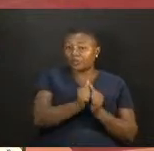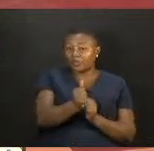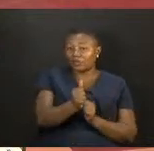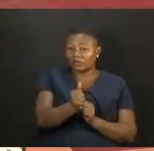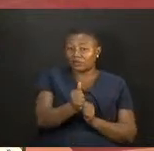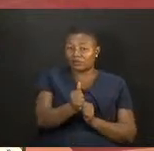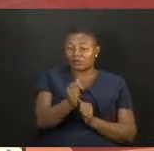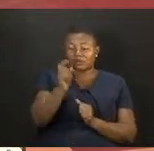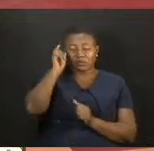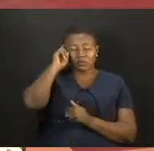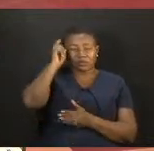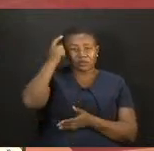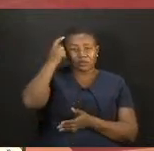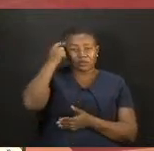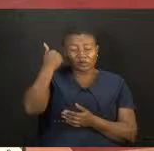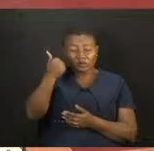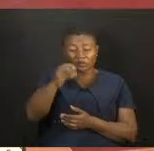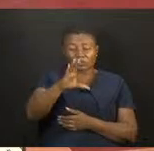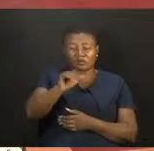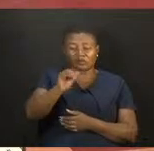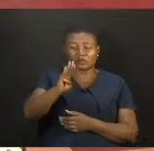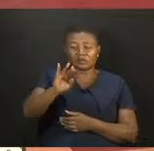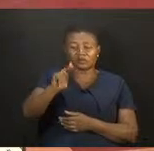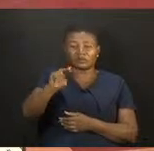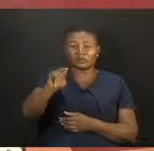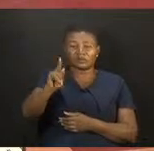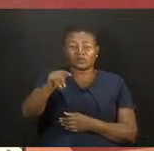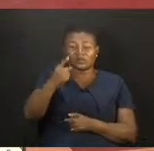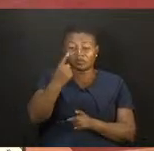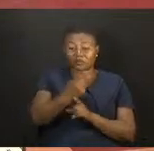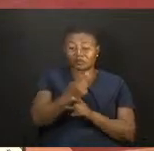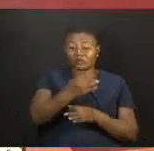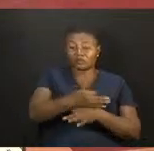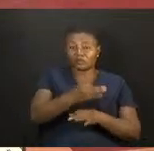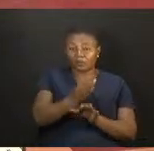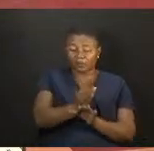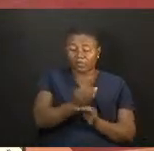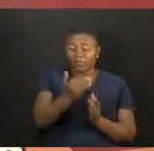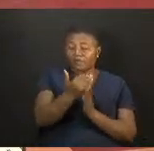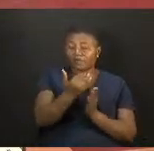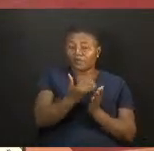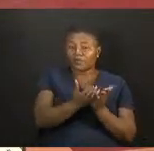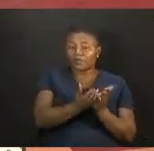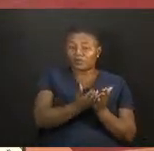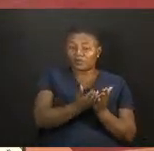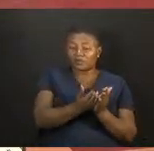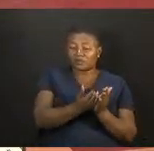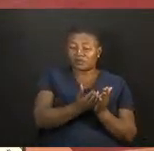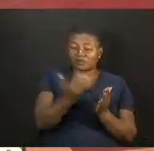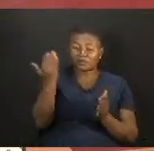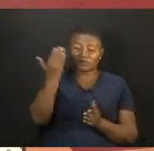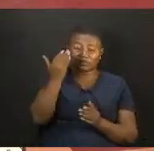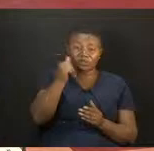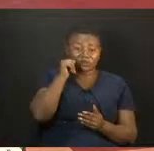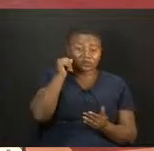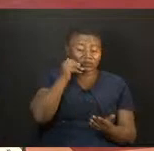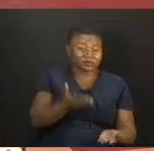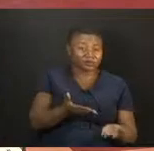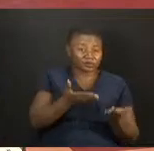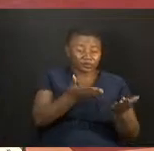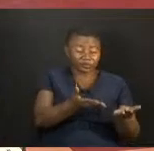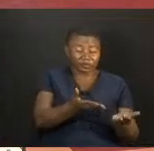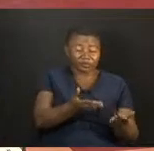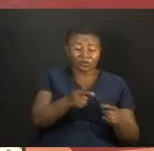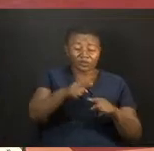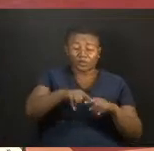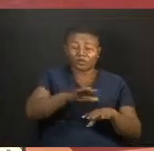Government has just been formed, and budget statement was presented yesterday. Mr. Speaker, in view of